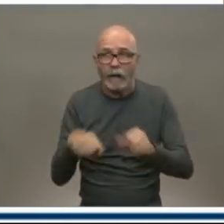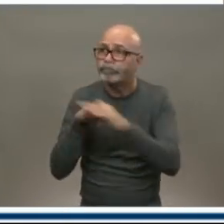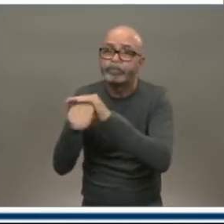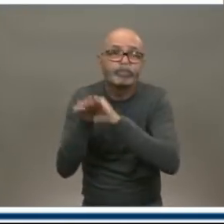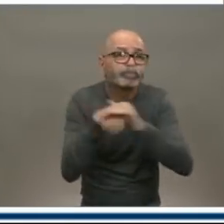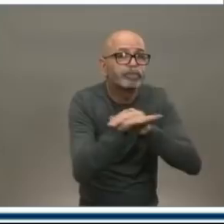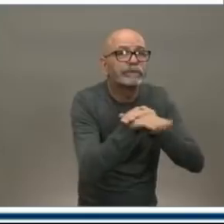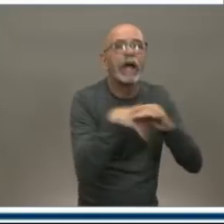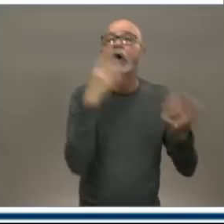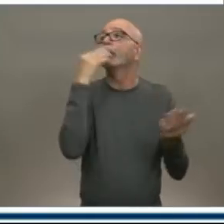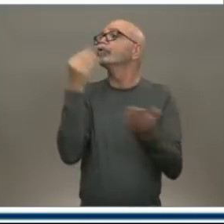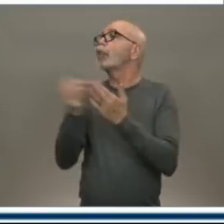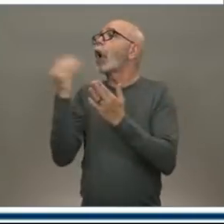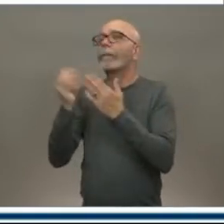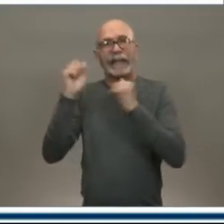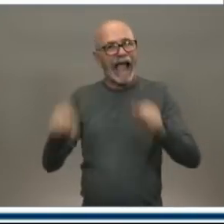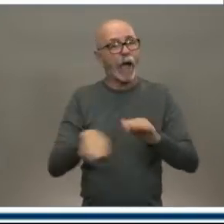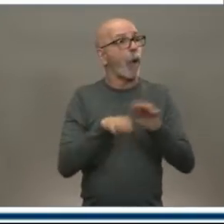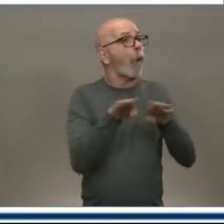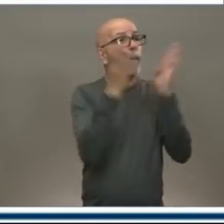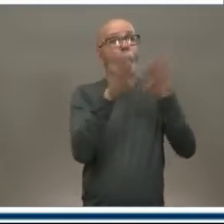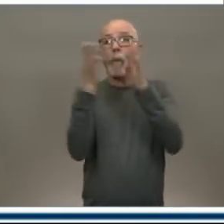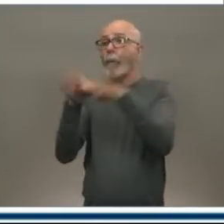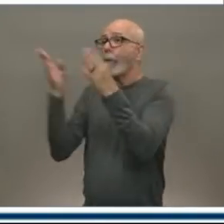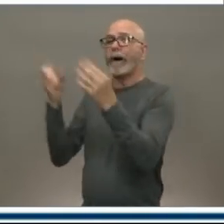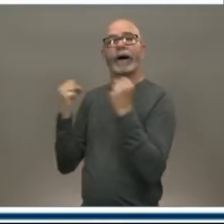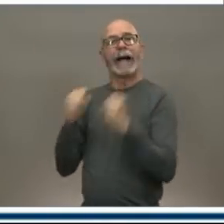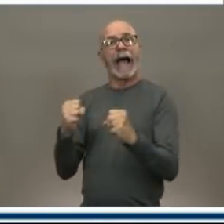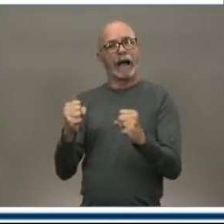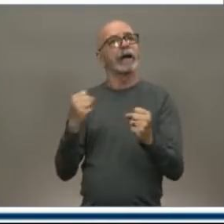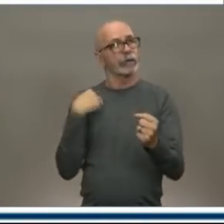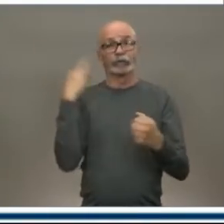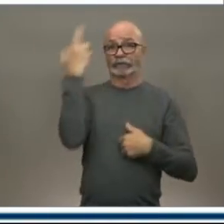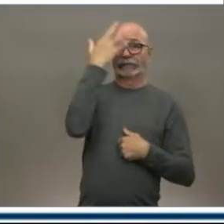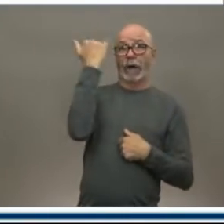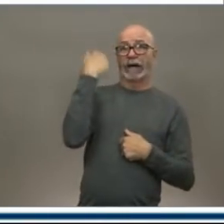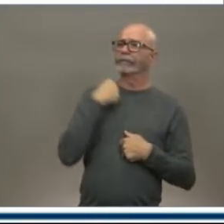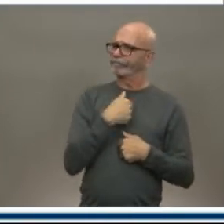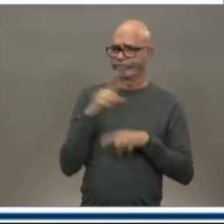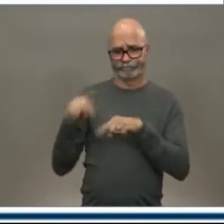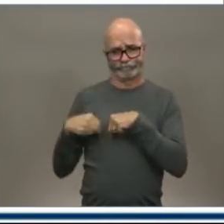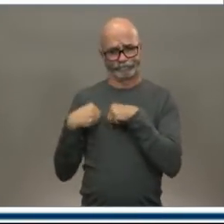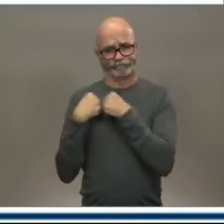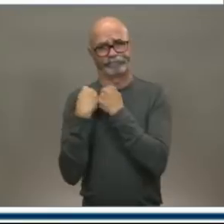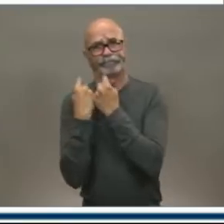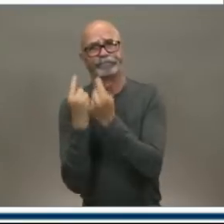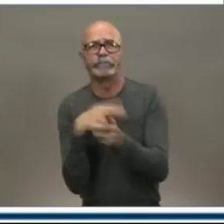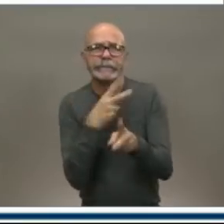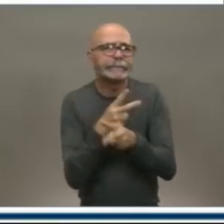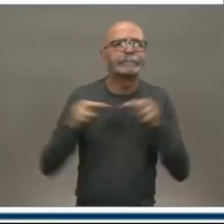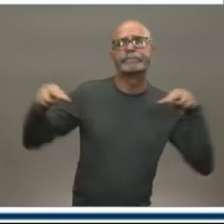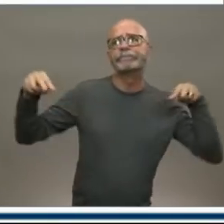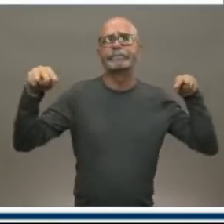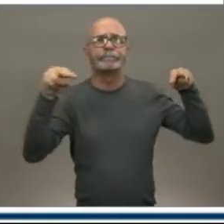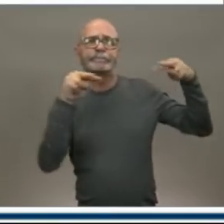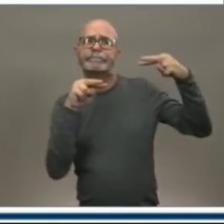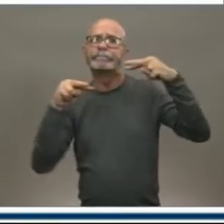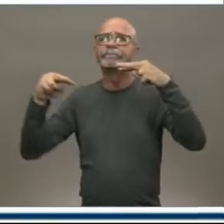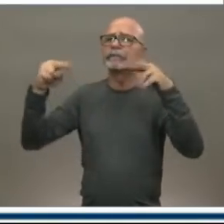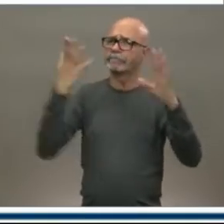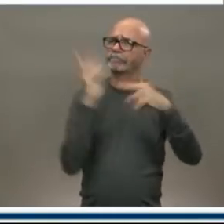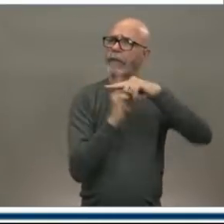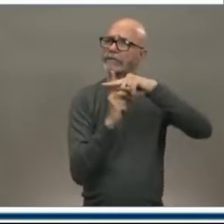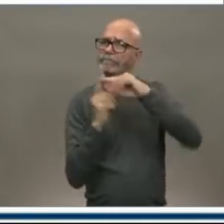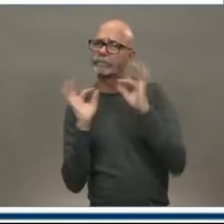local musicians, or take in a theater performance. We can play or watch sports, go to a yoga or fitness class, take our kids to the